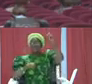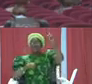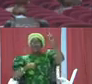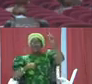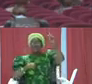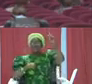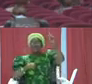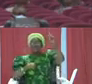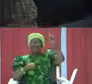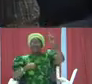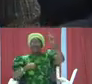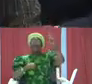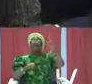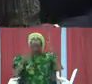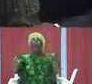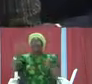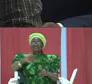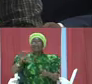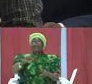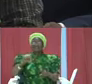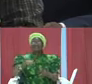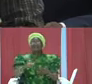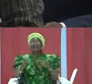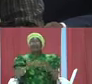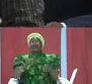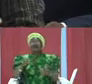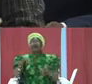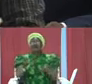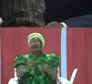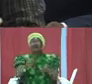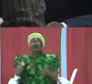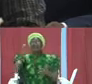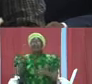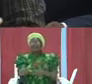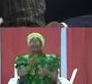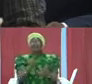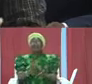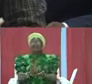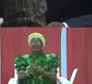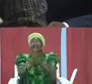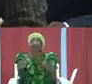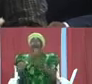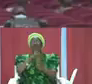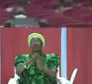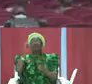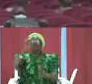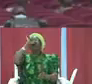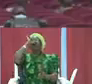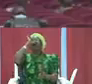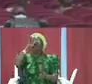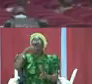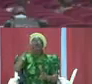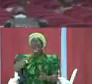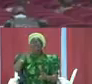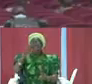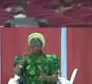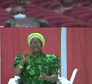After the same manner also, he took the cup when he had supped,